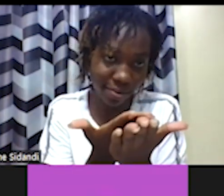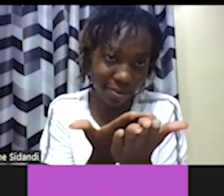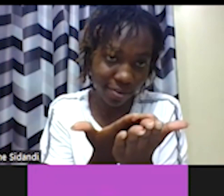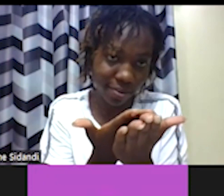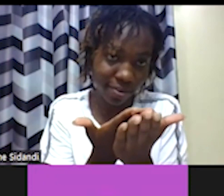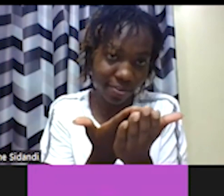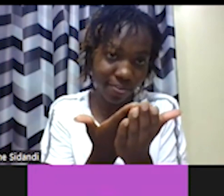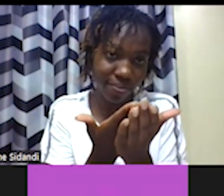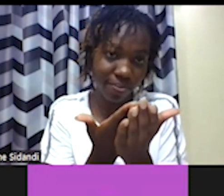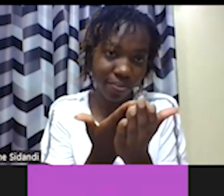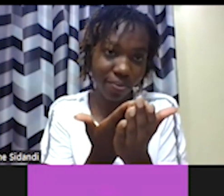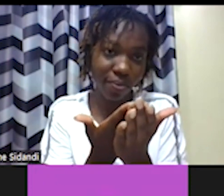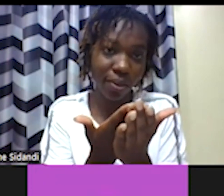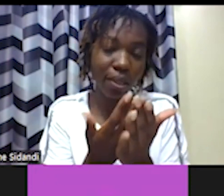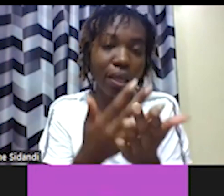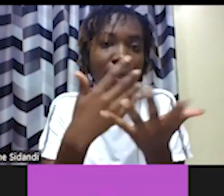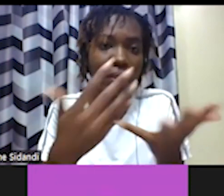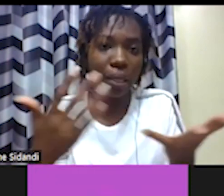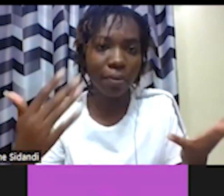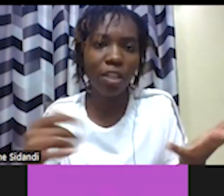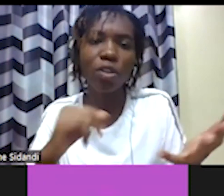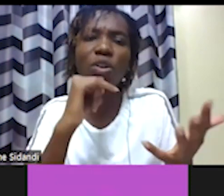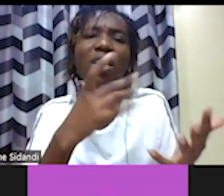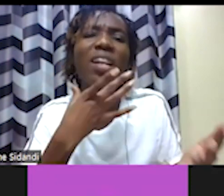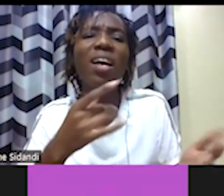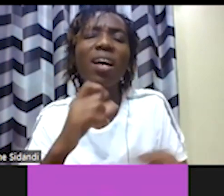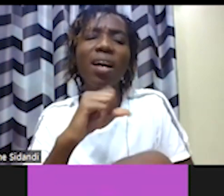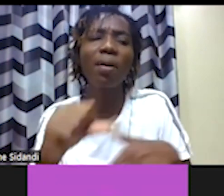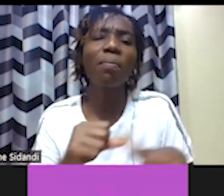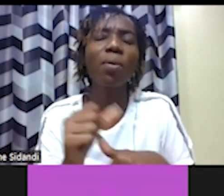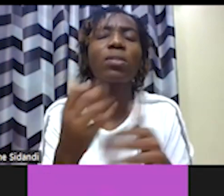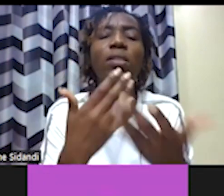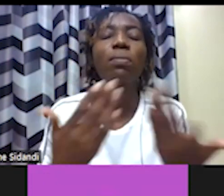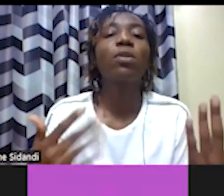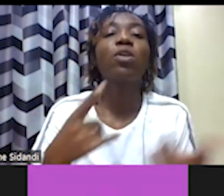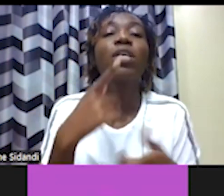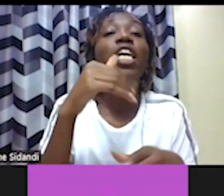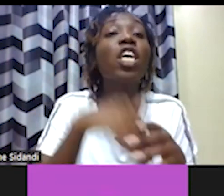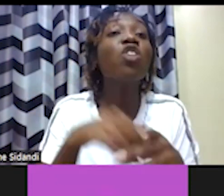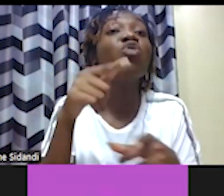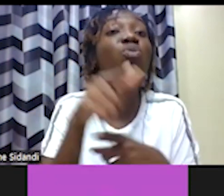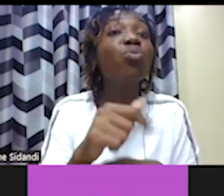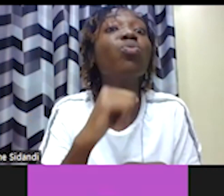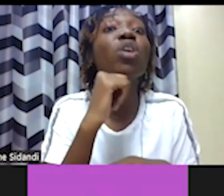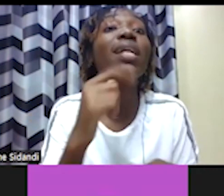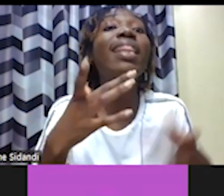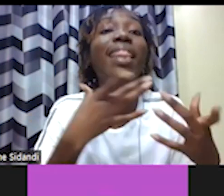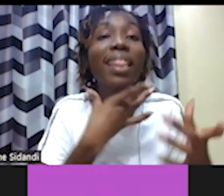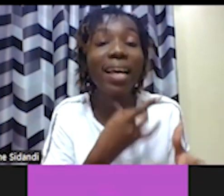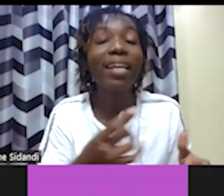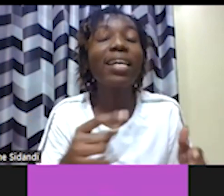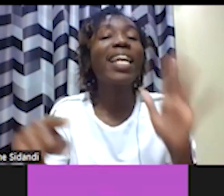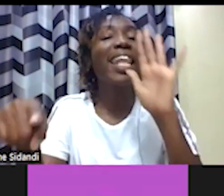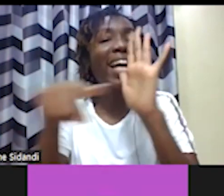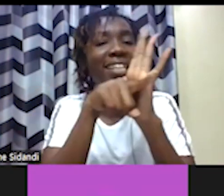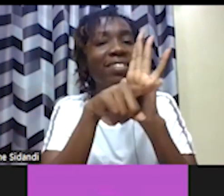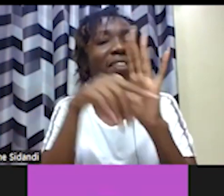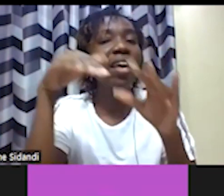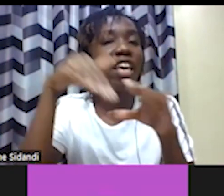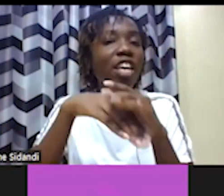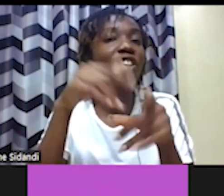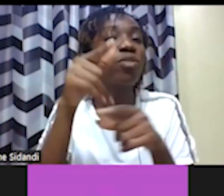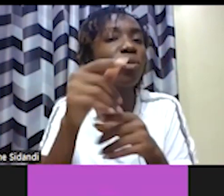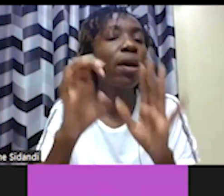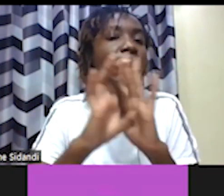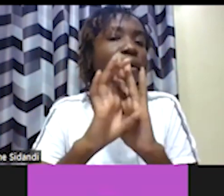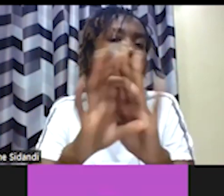something that you don't like about, that is in you that you don't like. The negatives in you. For example, me